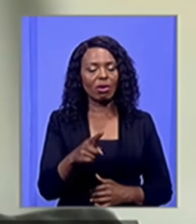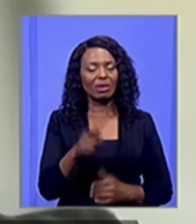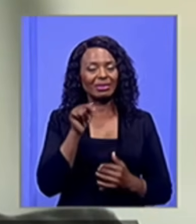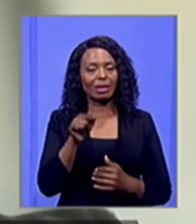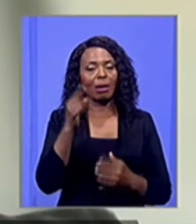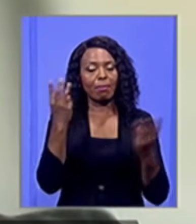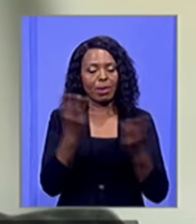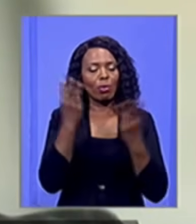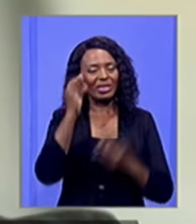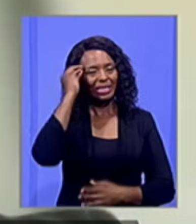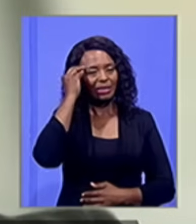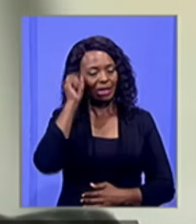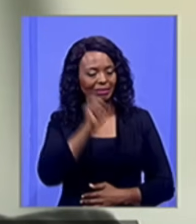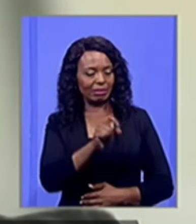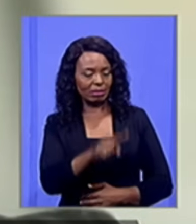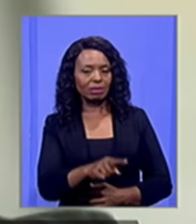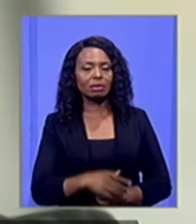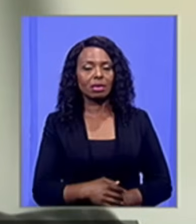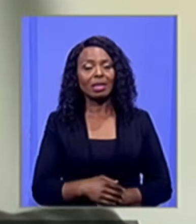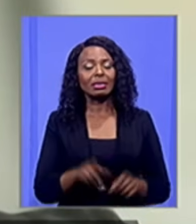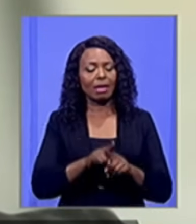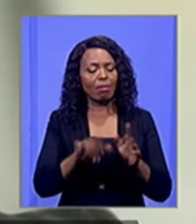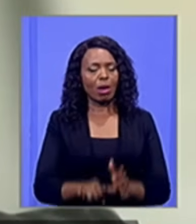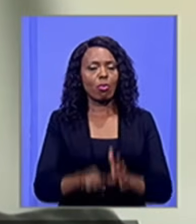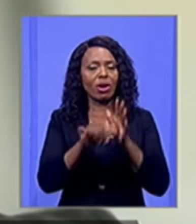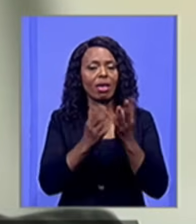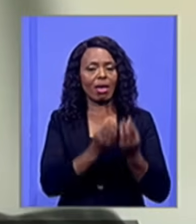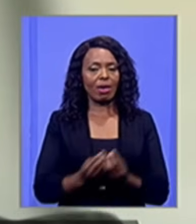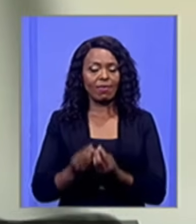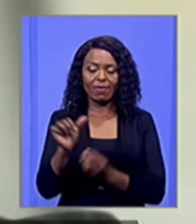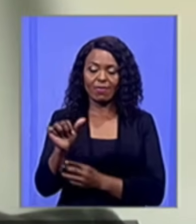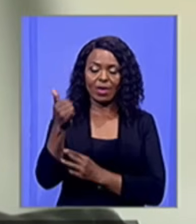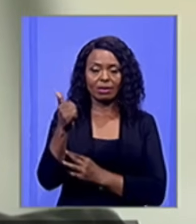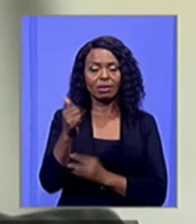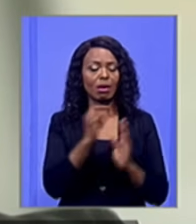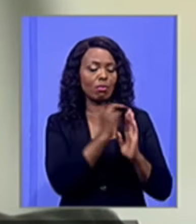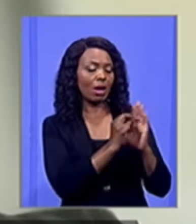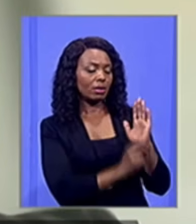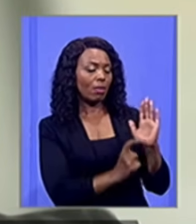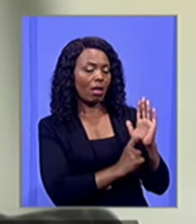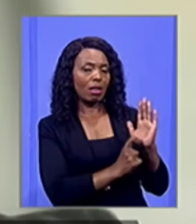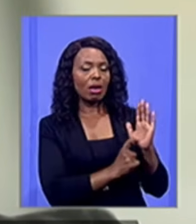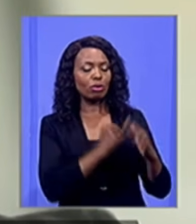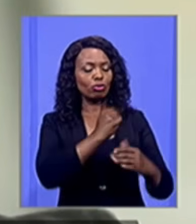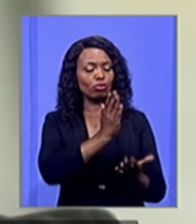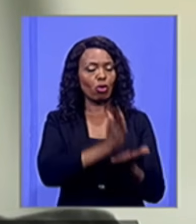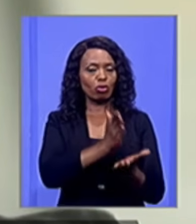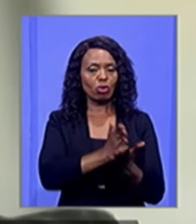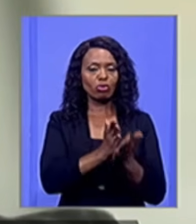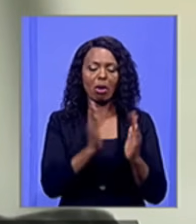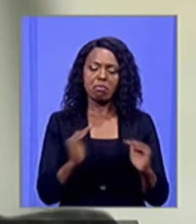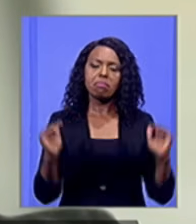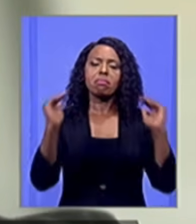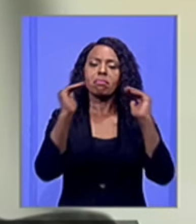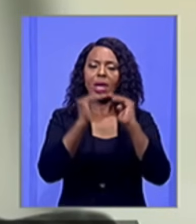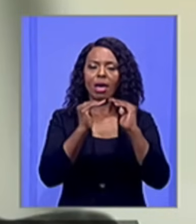is societally very important. Firstly, on the principle, it ensures equal and fair treatment